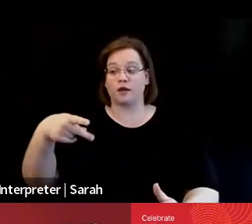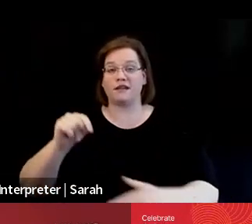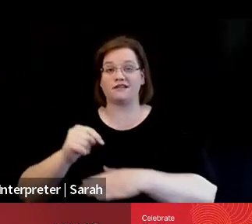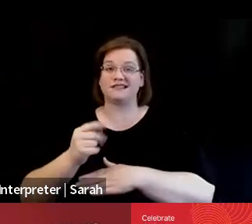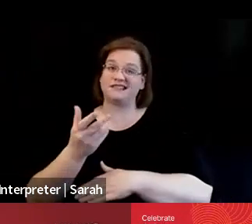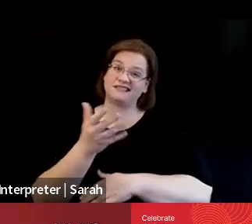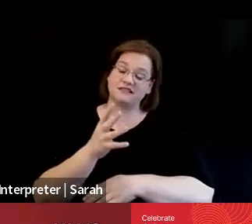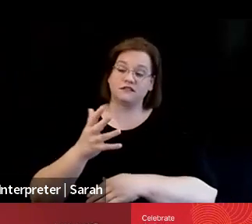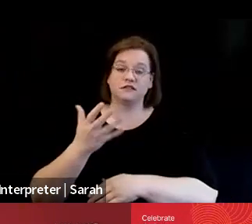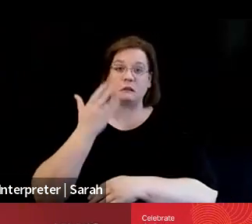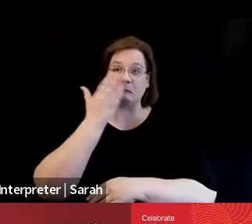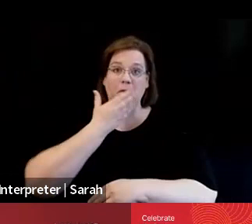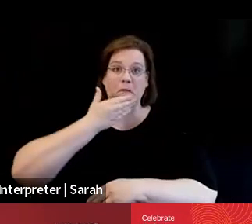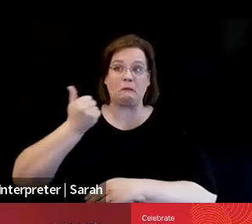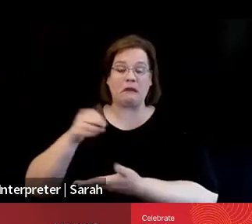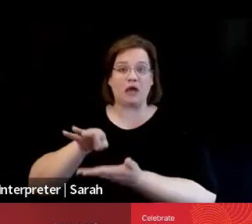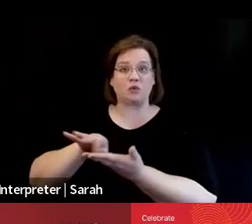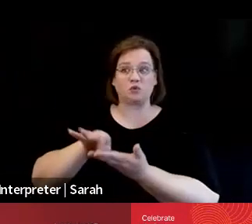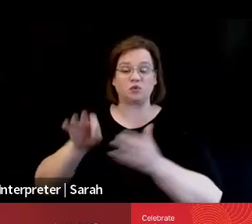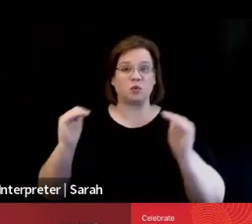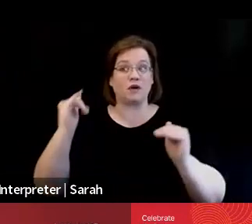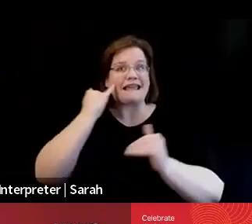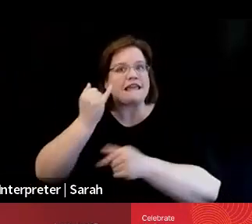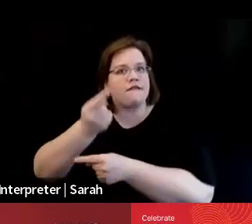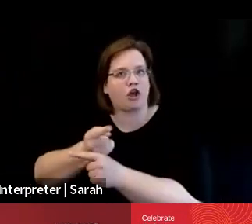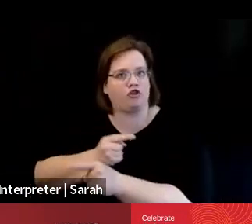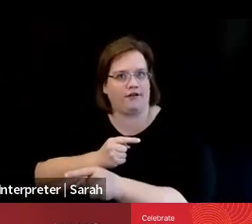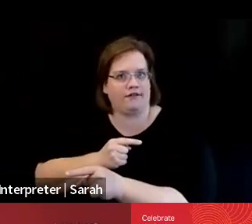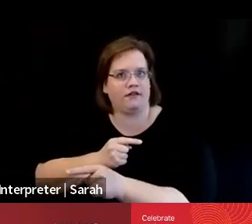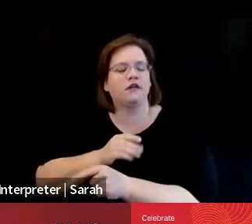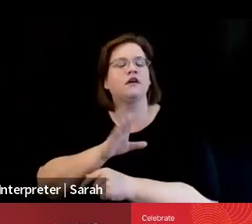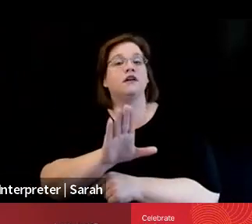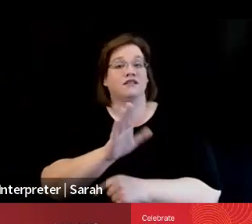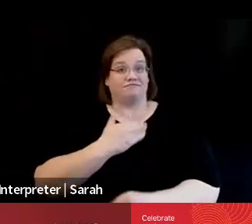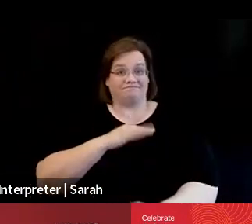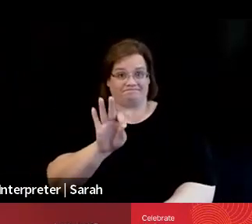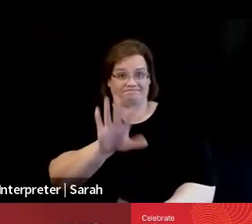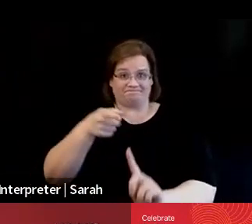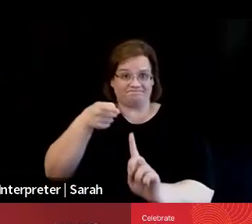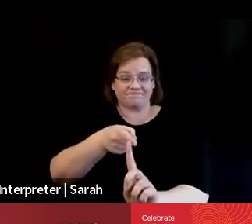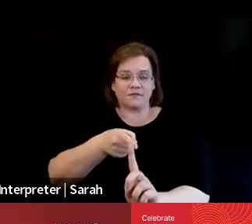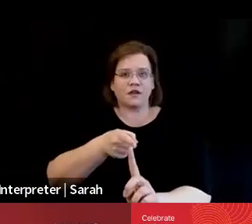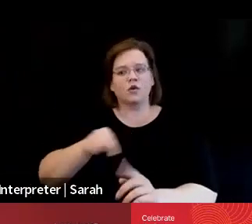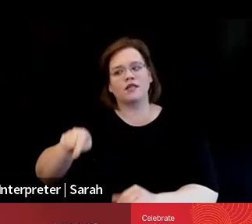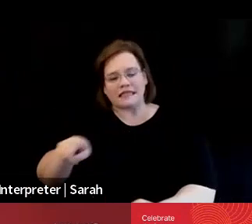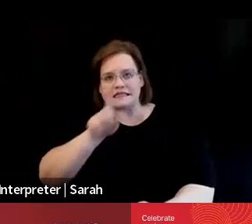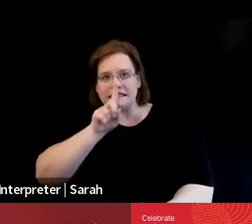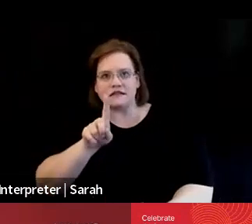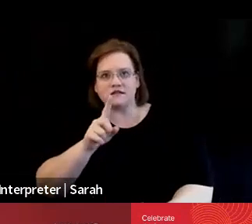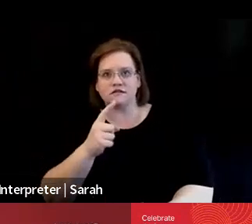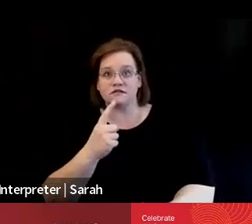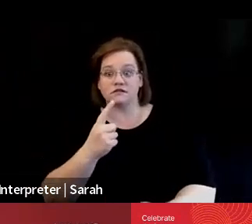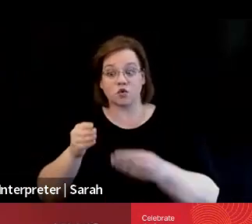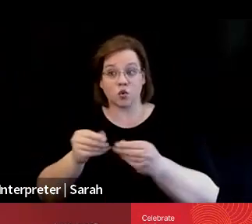be higher rated. And as long as they're accurate, so this is one of the things that I would say is this is a solution that is